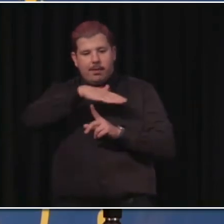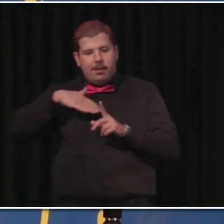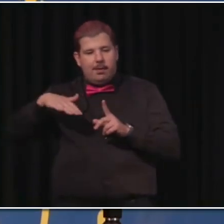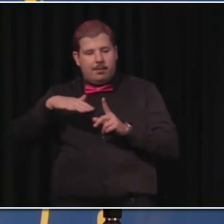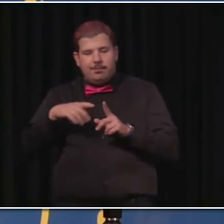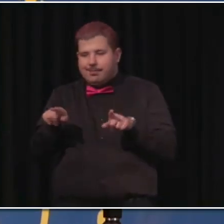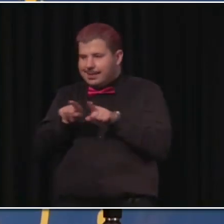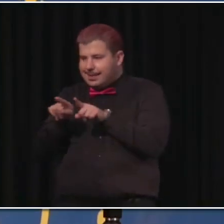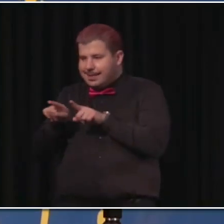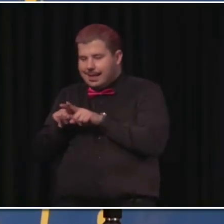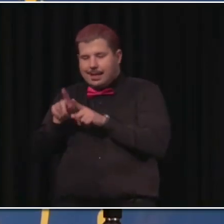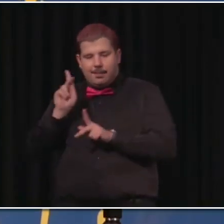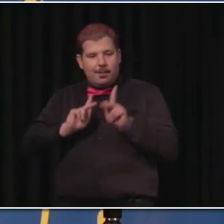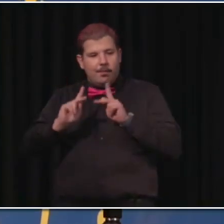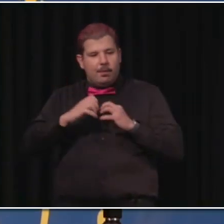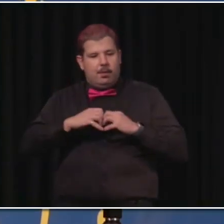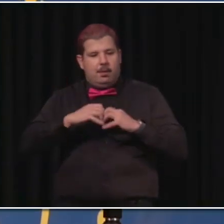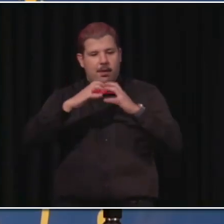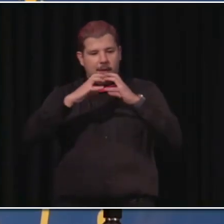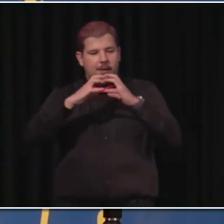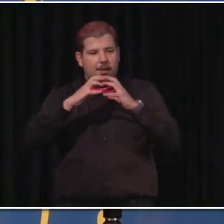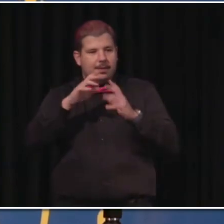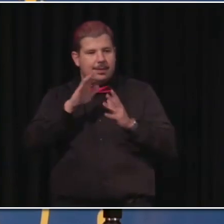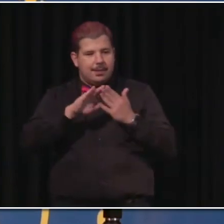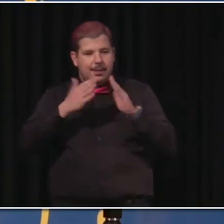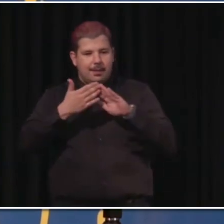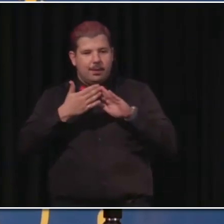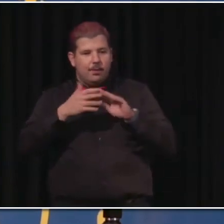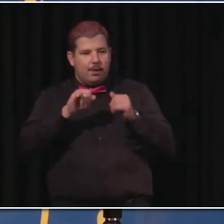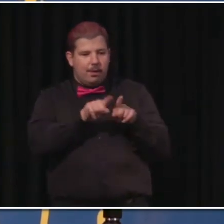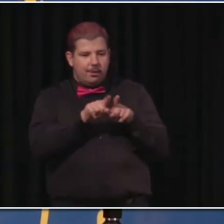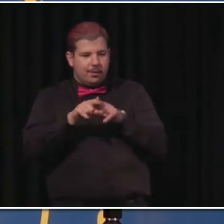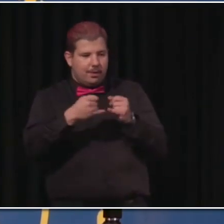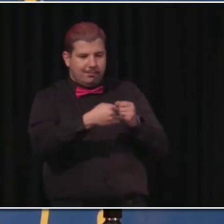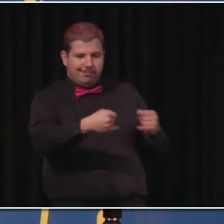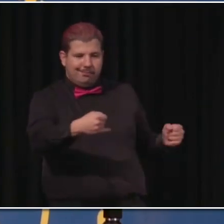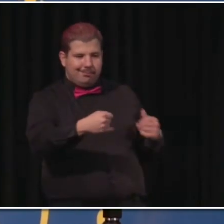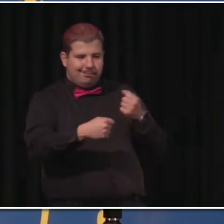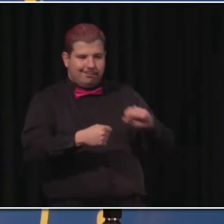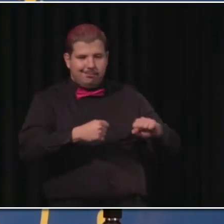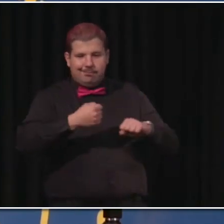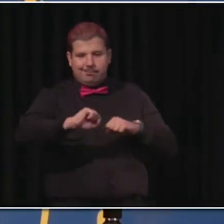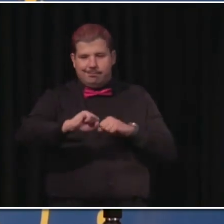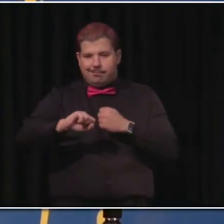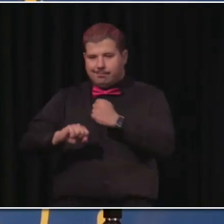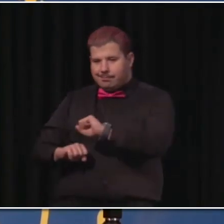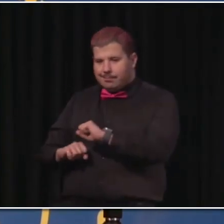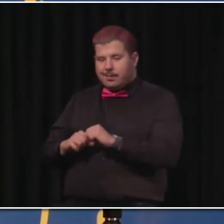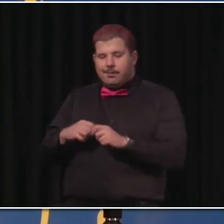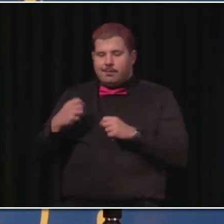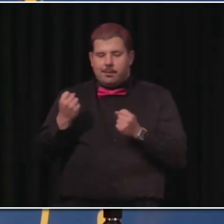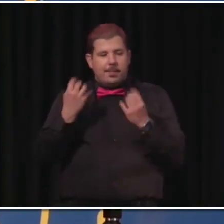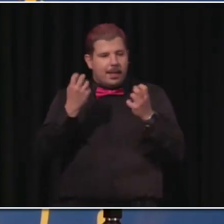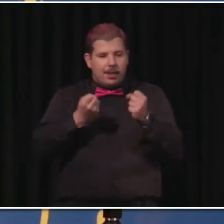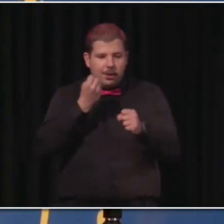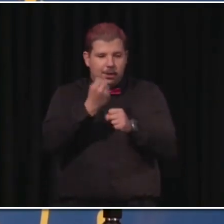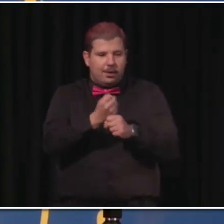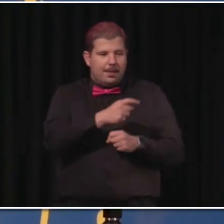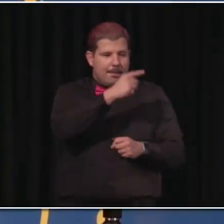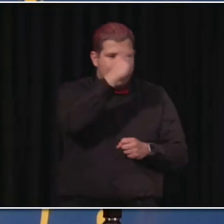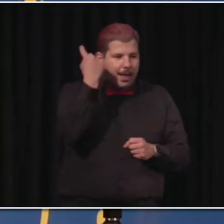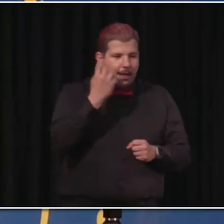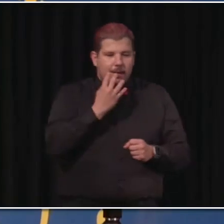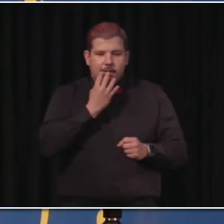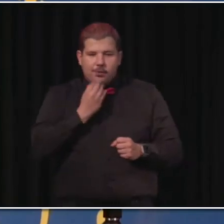were excluding people from it. For generations, Black, Jewish, Hispanic, Asian, and other